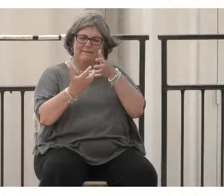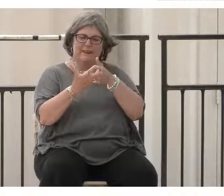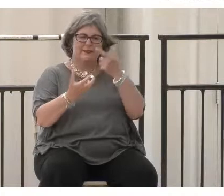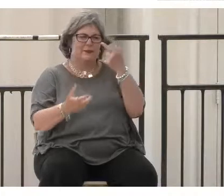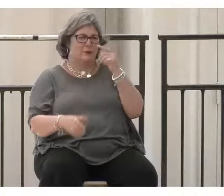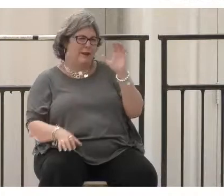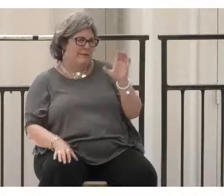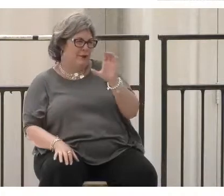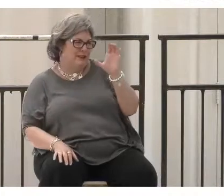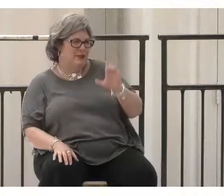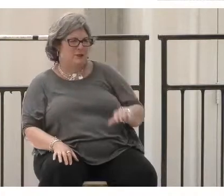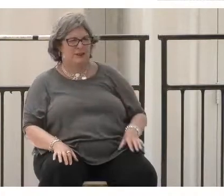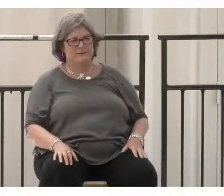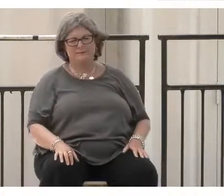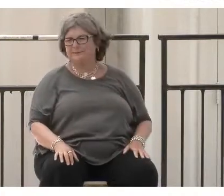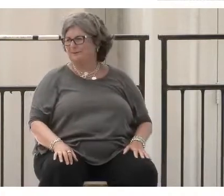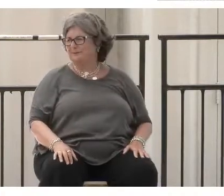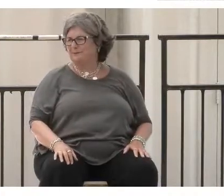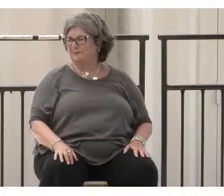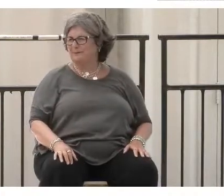century.